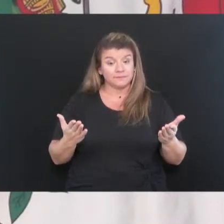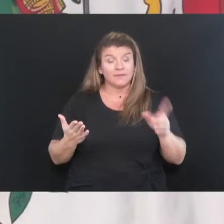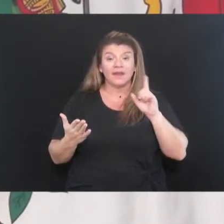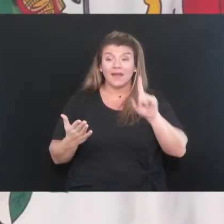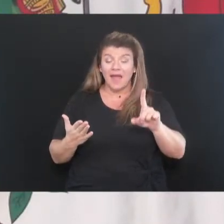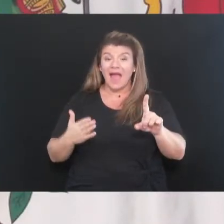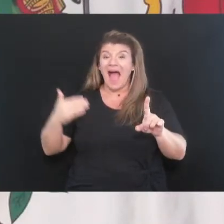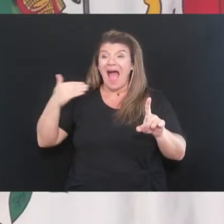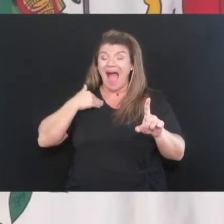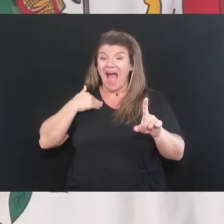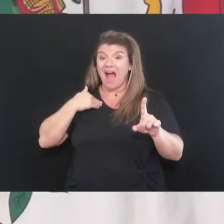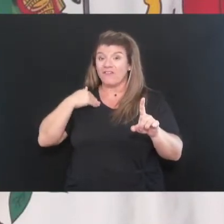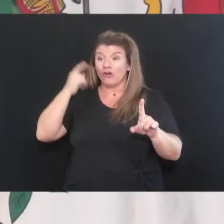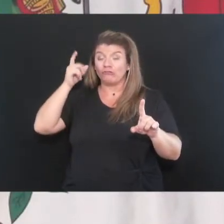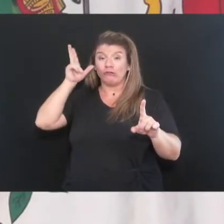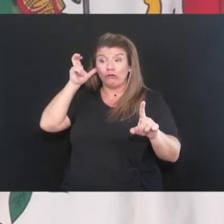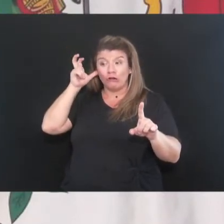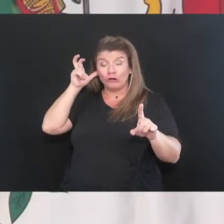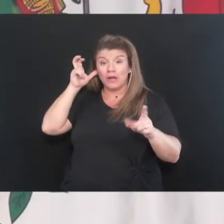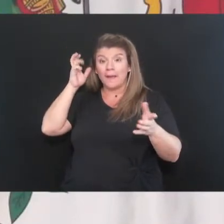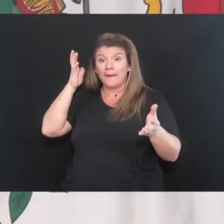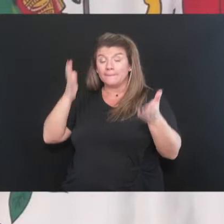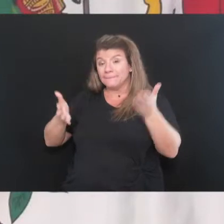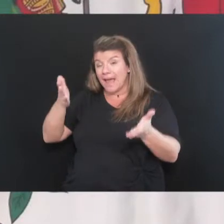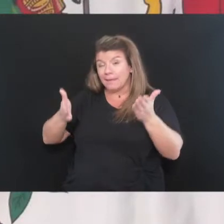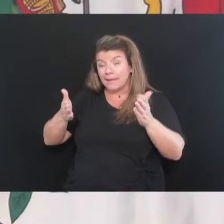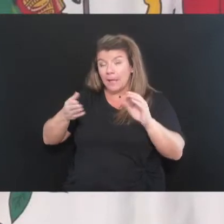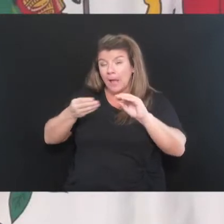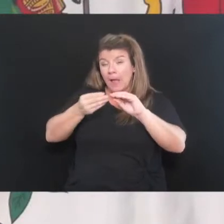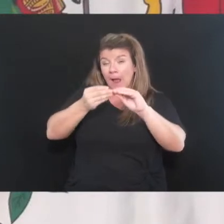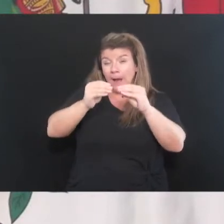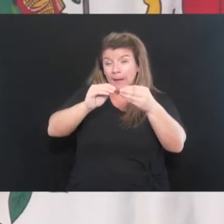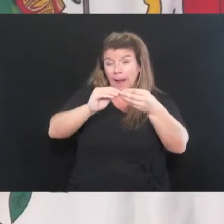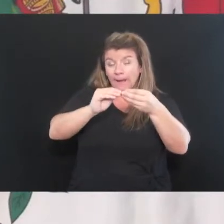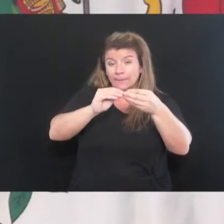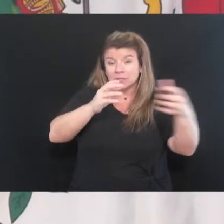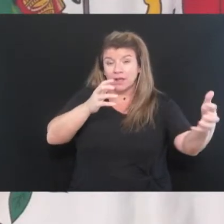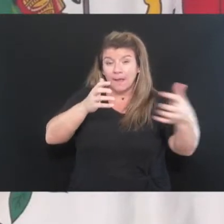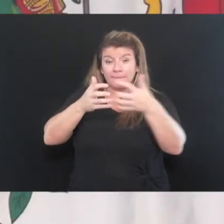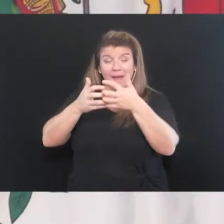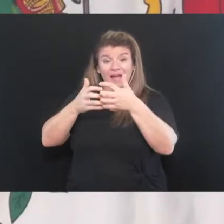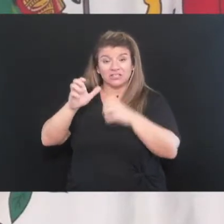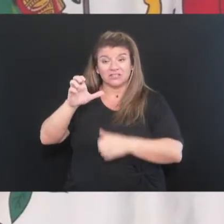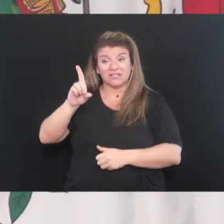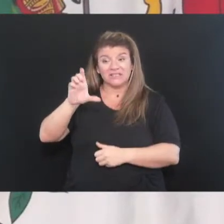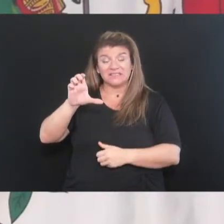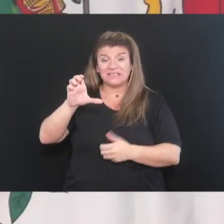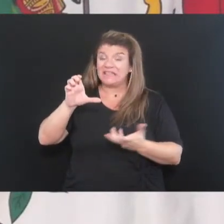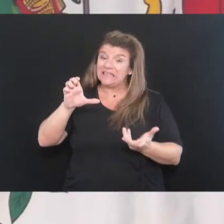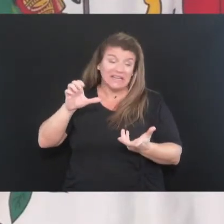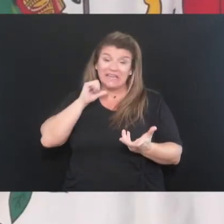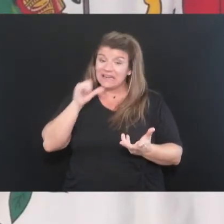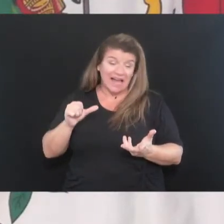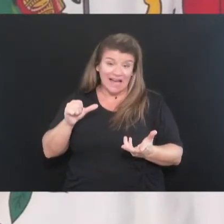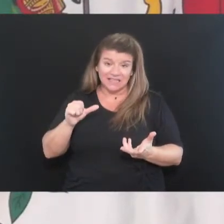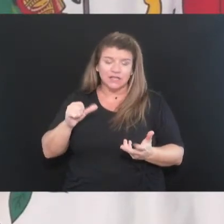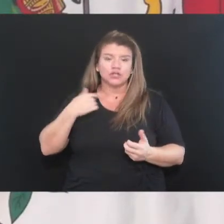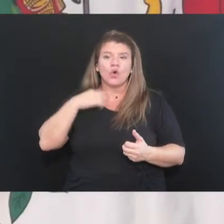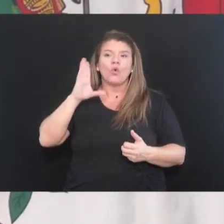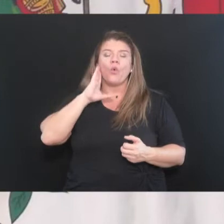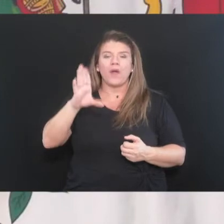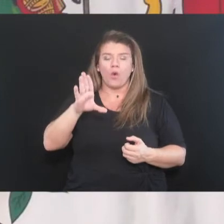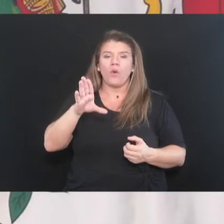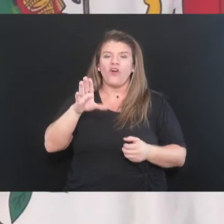that maybe, just maybe, that our numbers are not matching exactly with the CDC, and we will be coming back to you